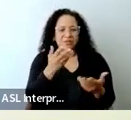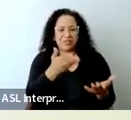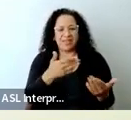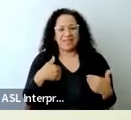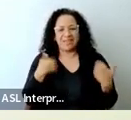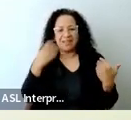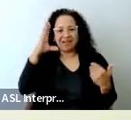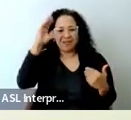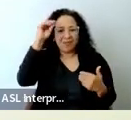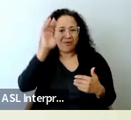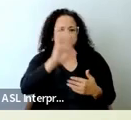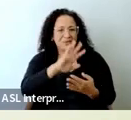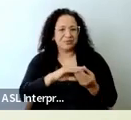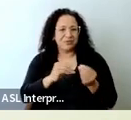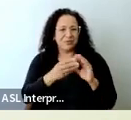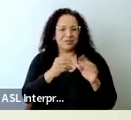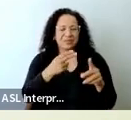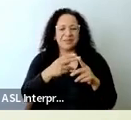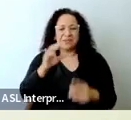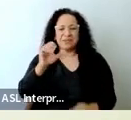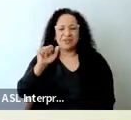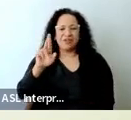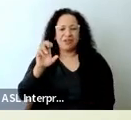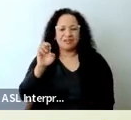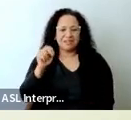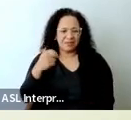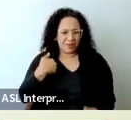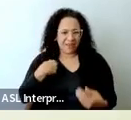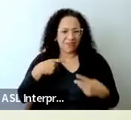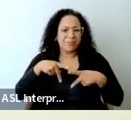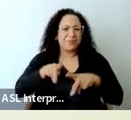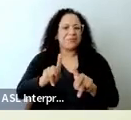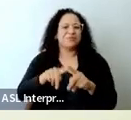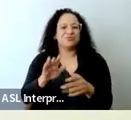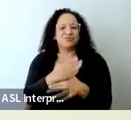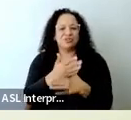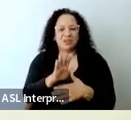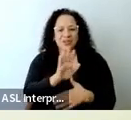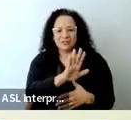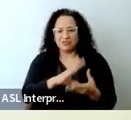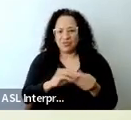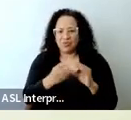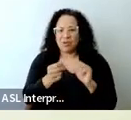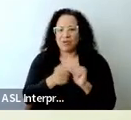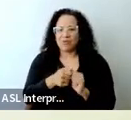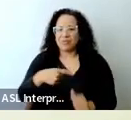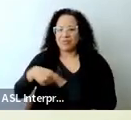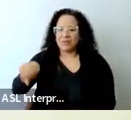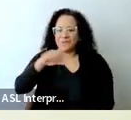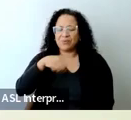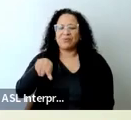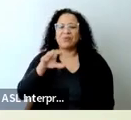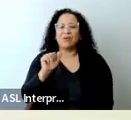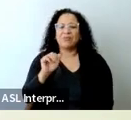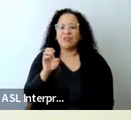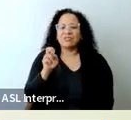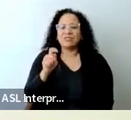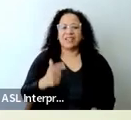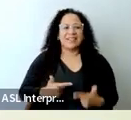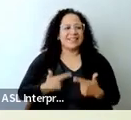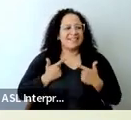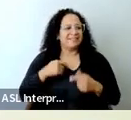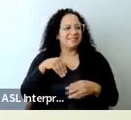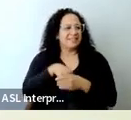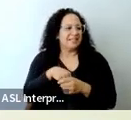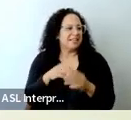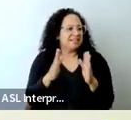young boy's story, his name is Carson, and we have permission to share his story with you. Carson lives in a